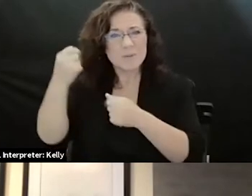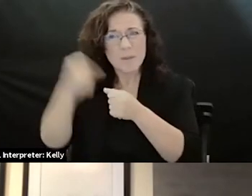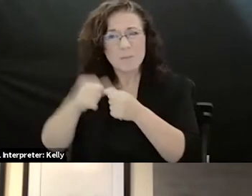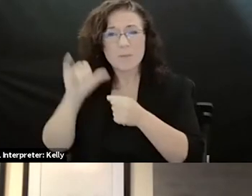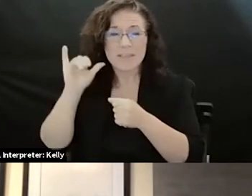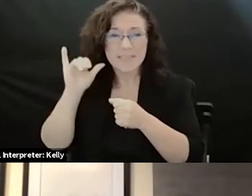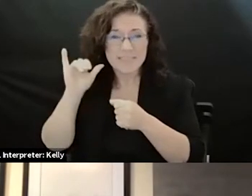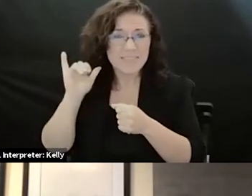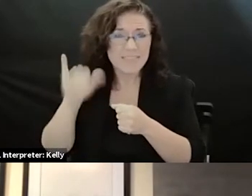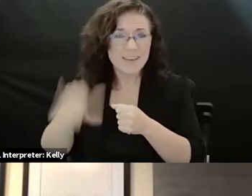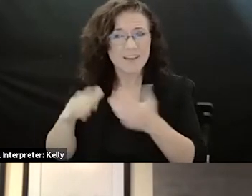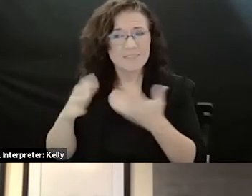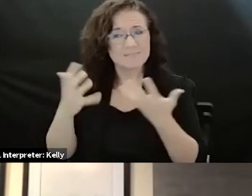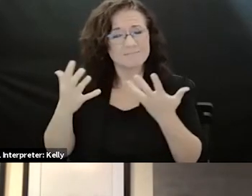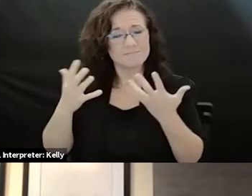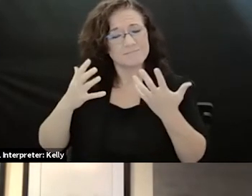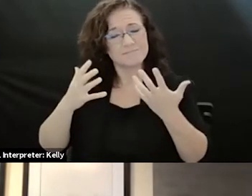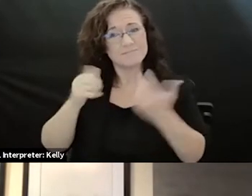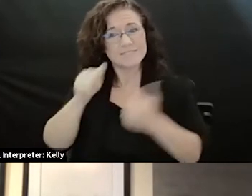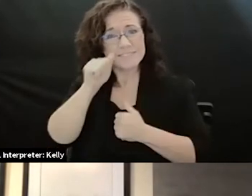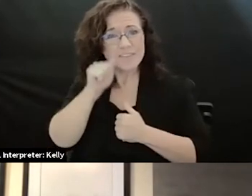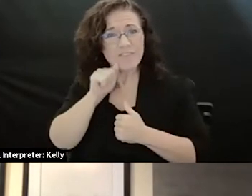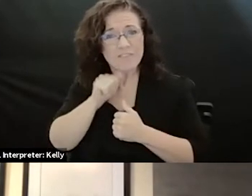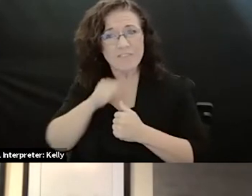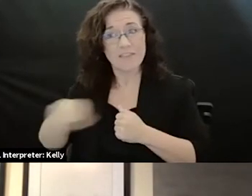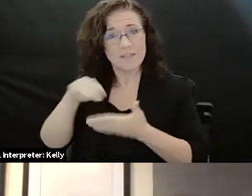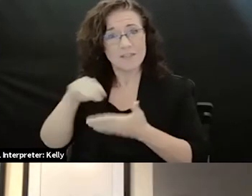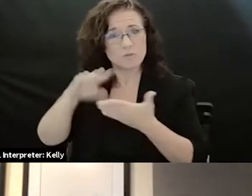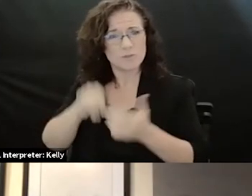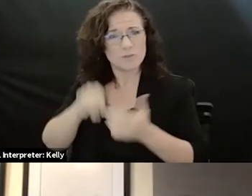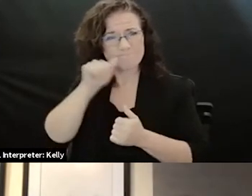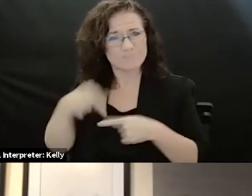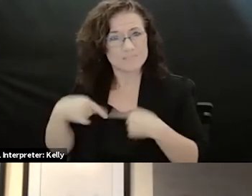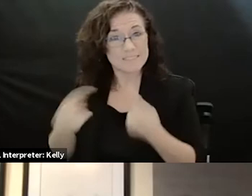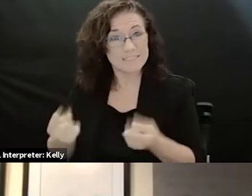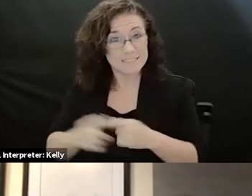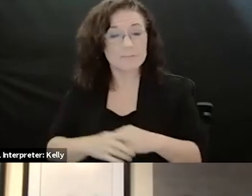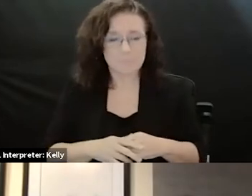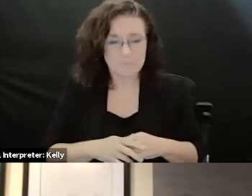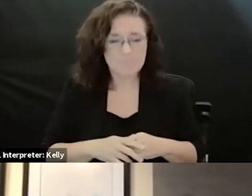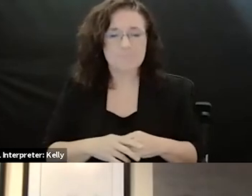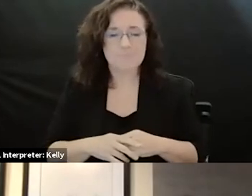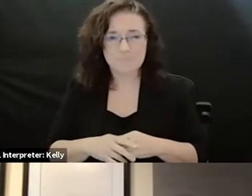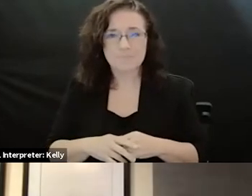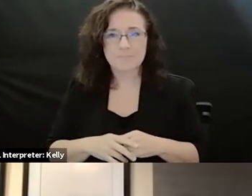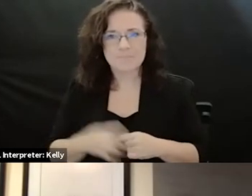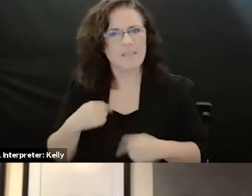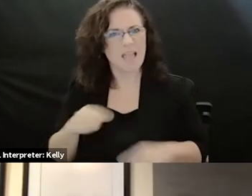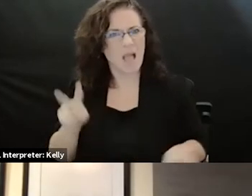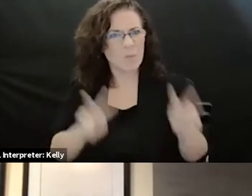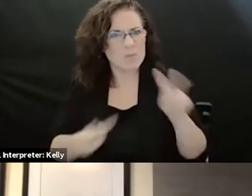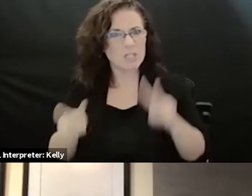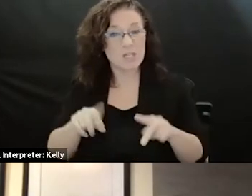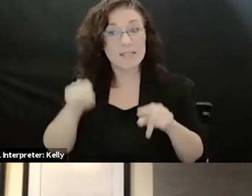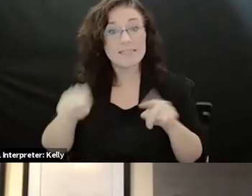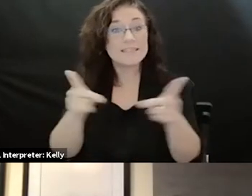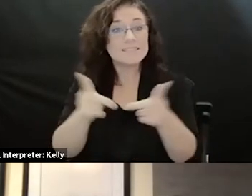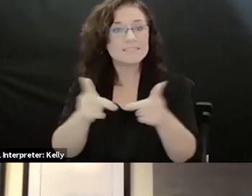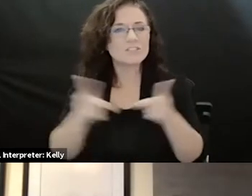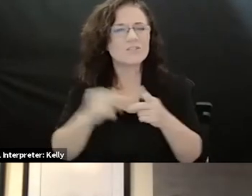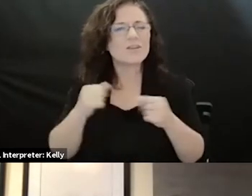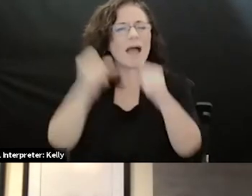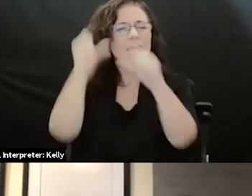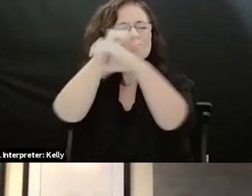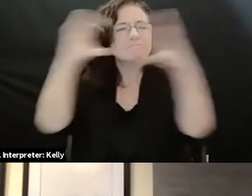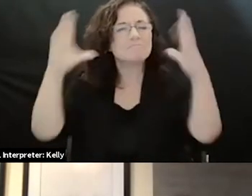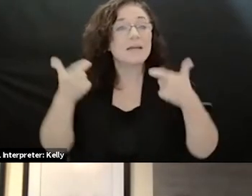been taken on us as a whole and i just think about what we've had to move i look at the district as a huge big old cruise ship that